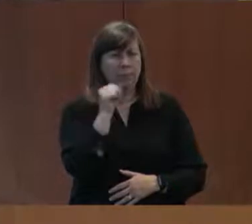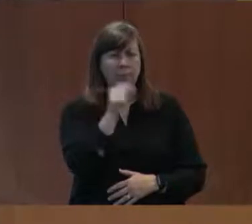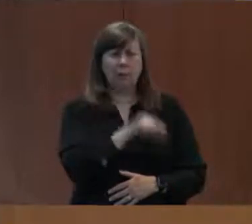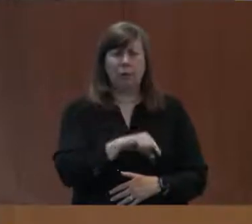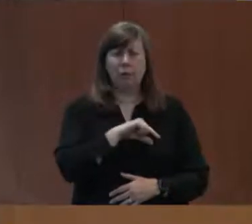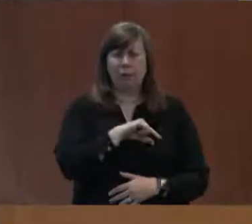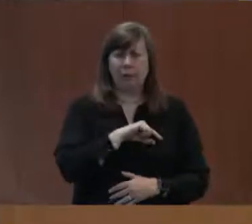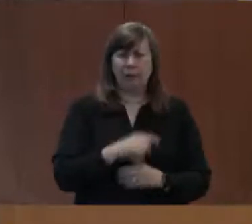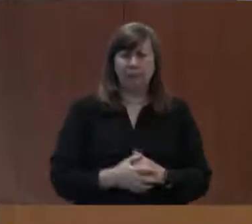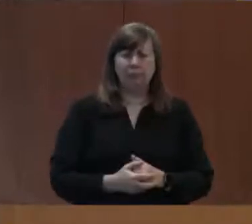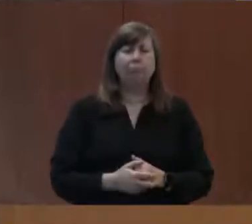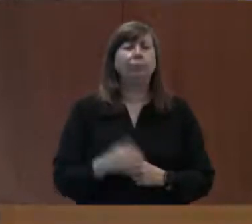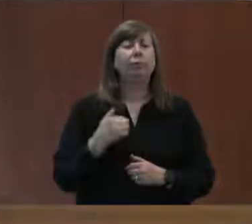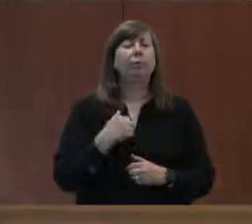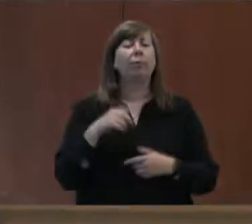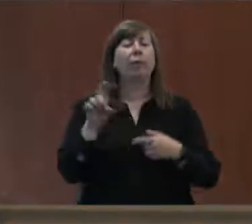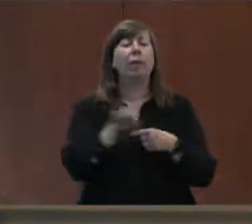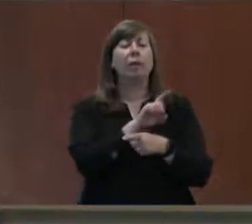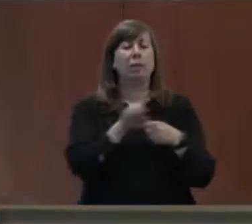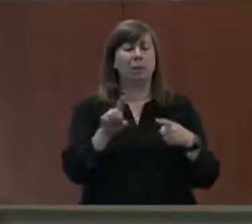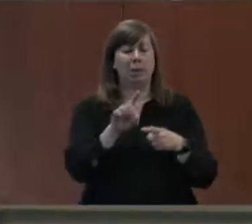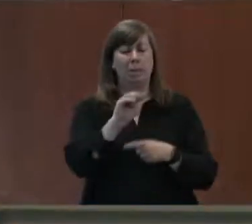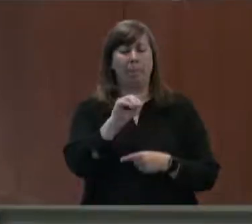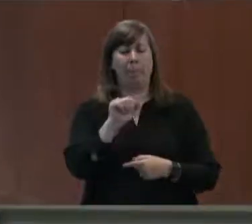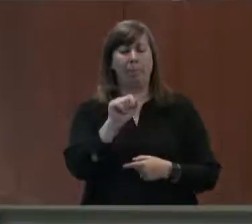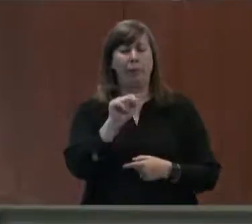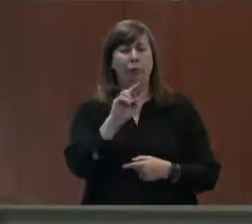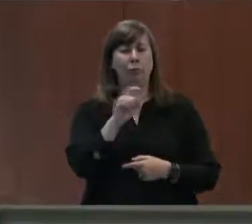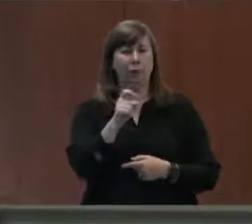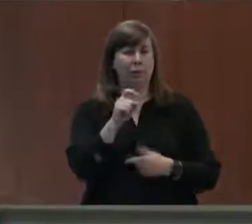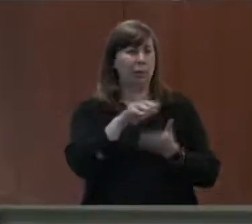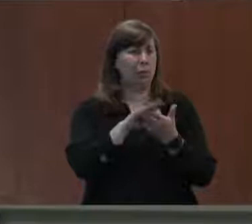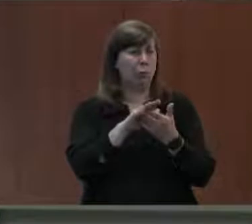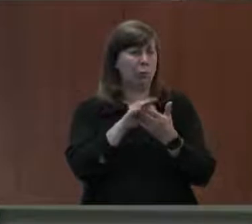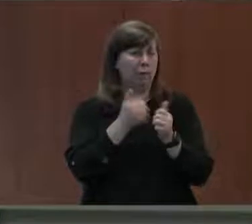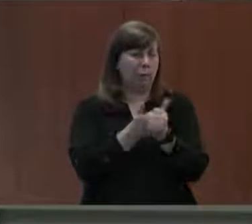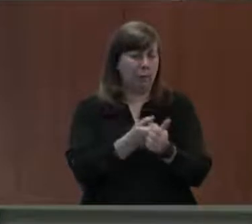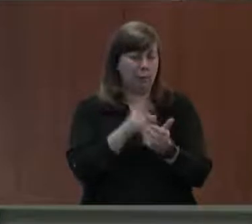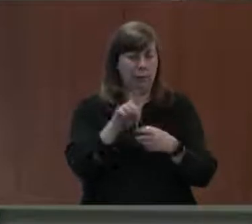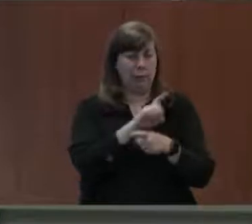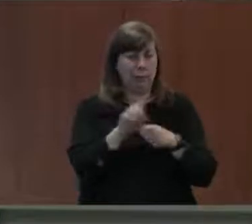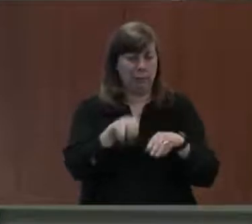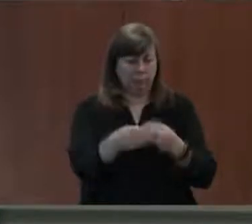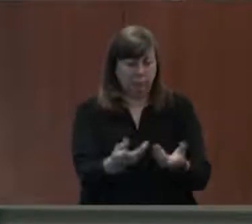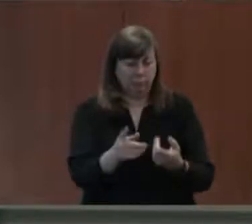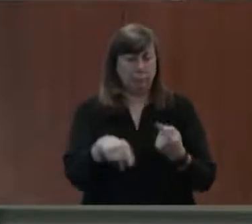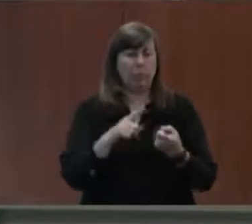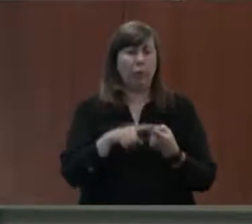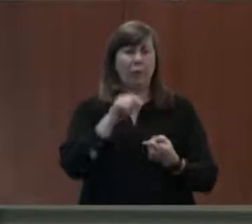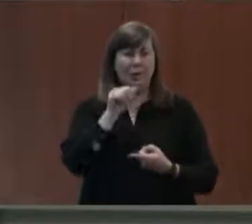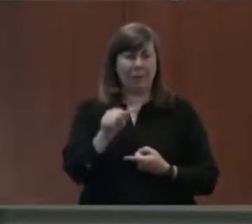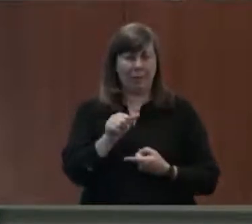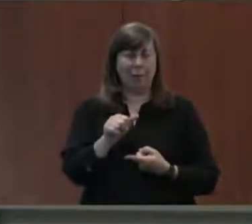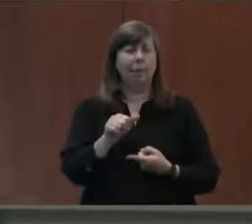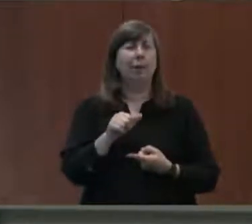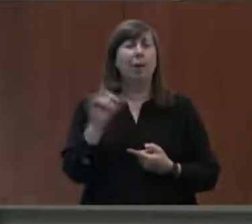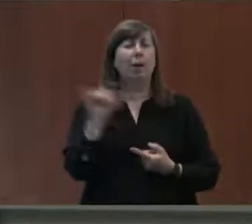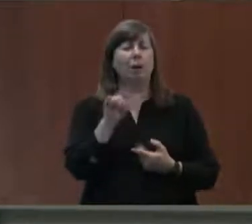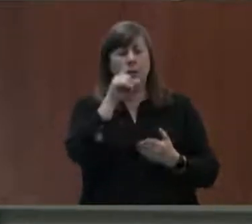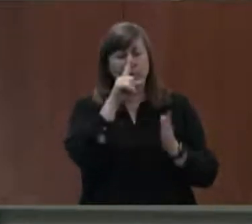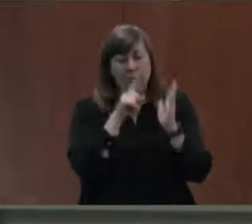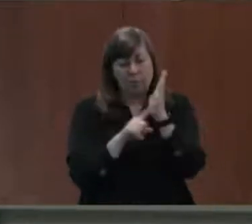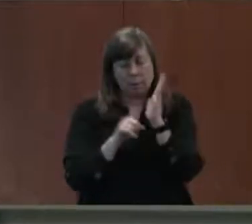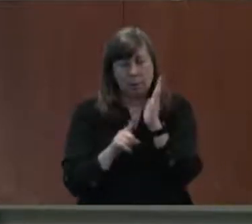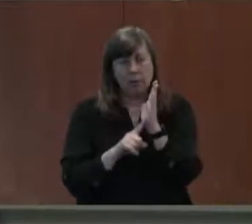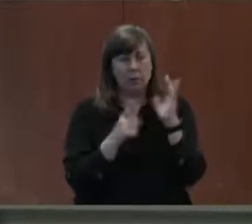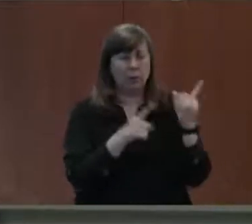ineligibility? We have a disciplinary matrix that schools follow of when discipline is issued and when it's not, as well as